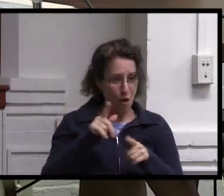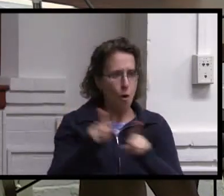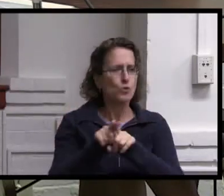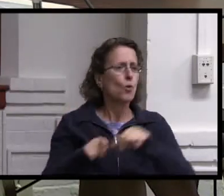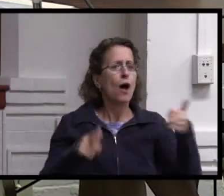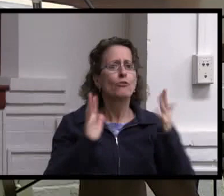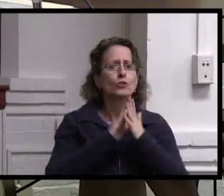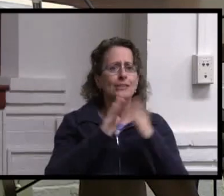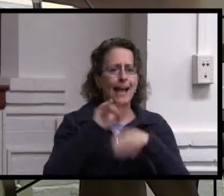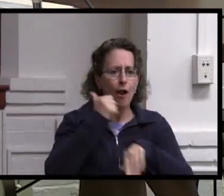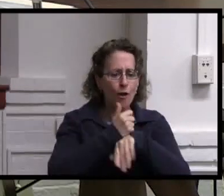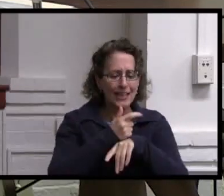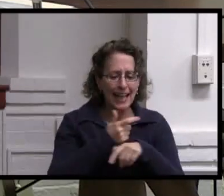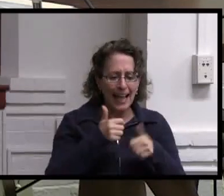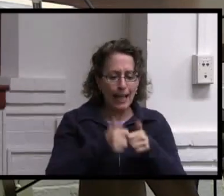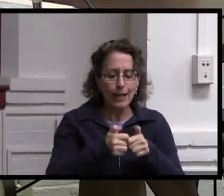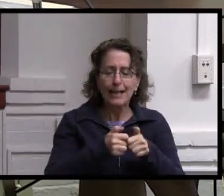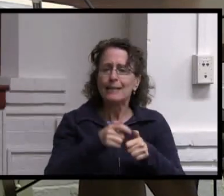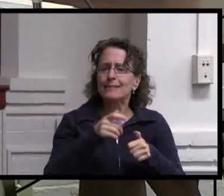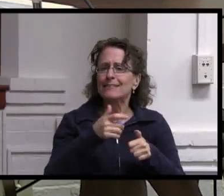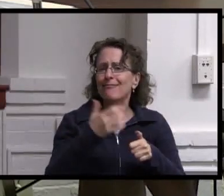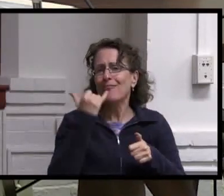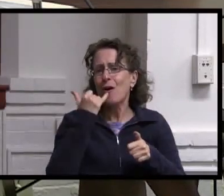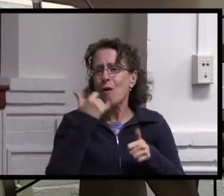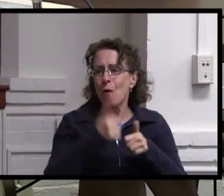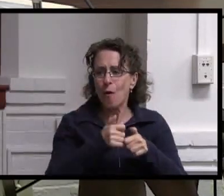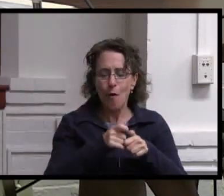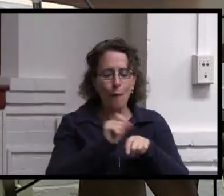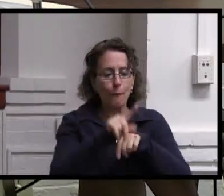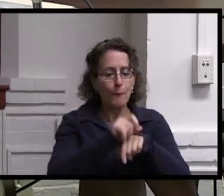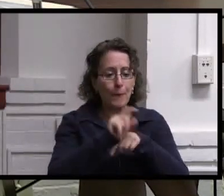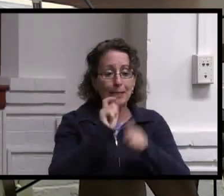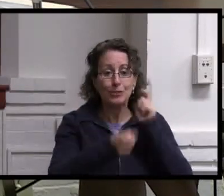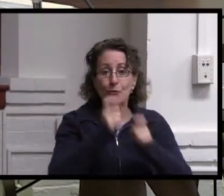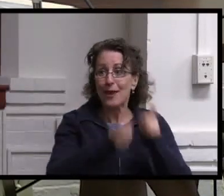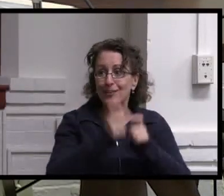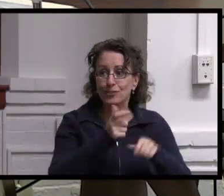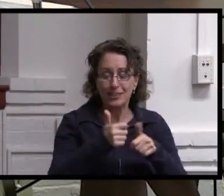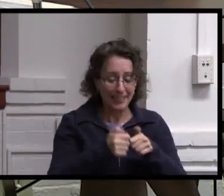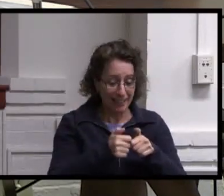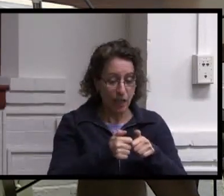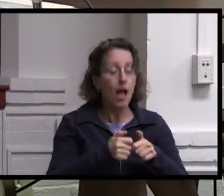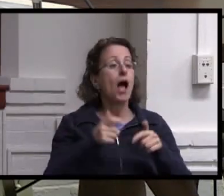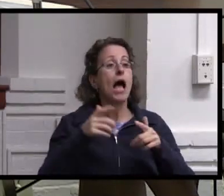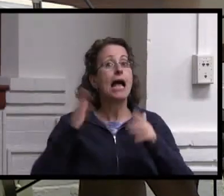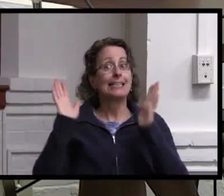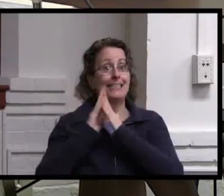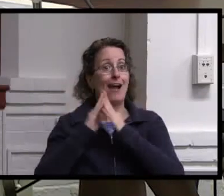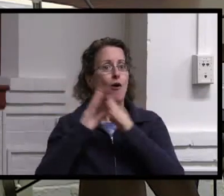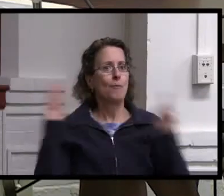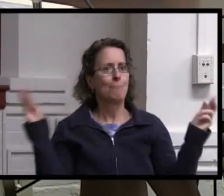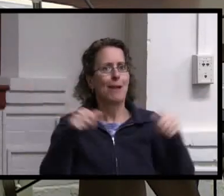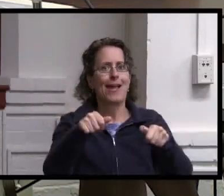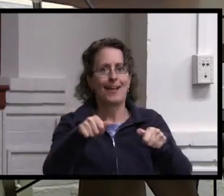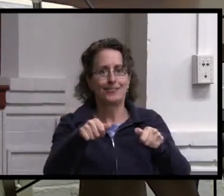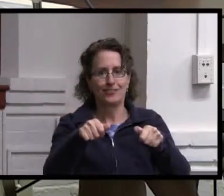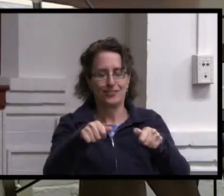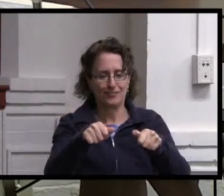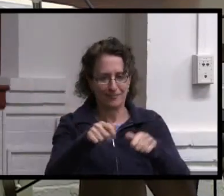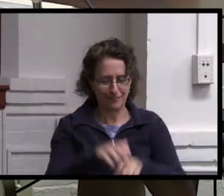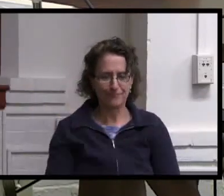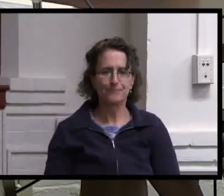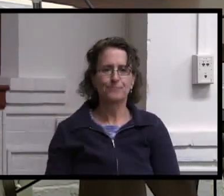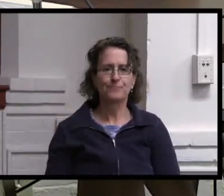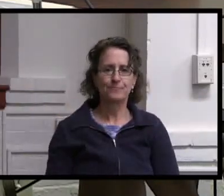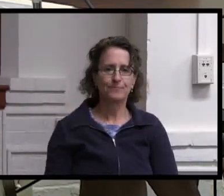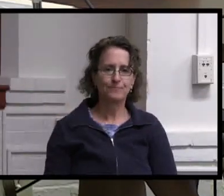donations using their smartphones, and those donations are actually matched by the city there. I think one of the things that I've seen in response